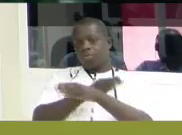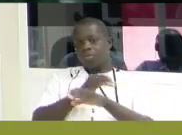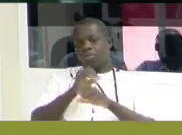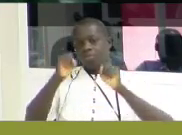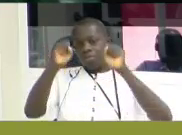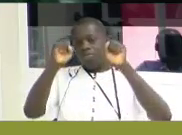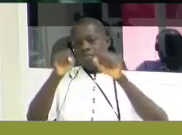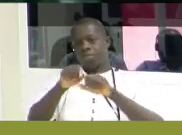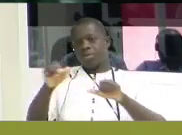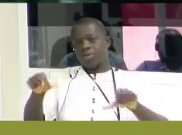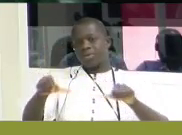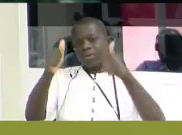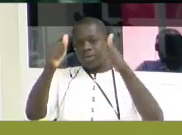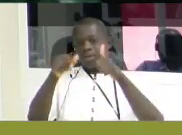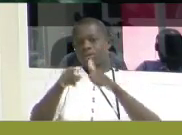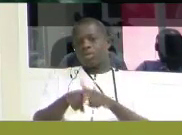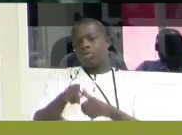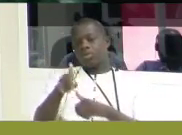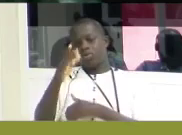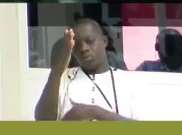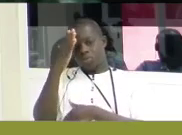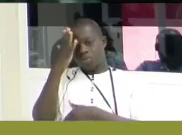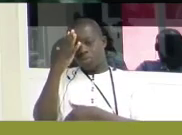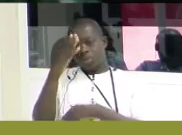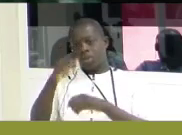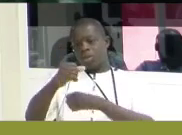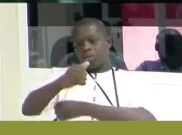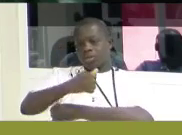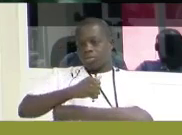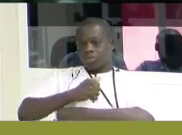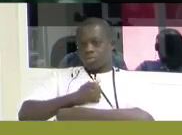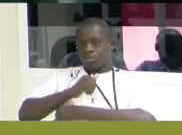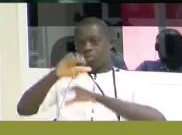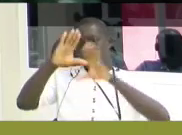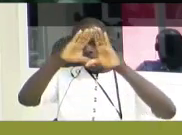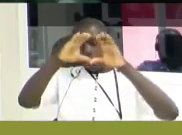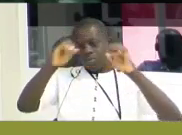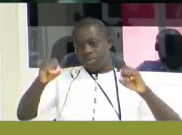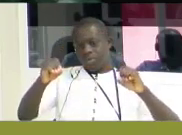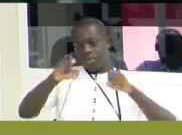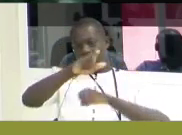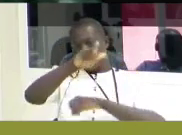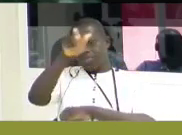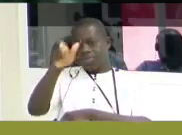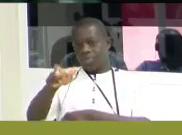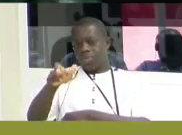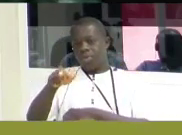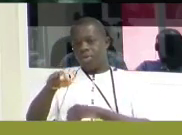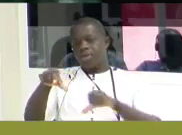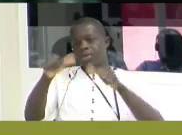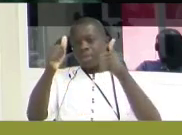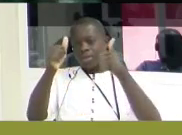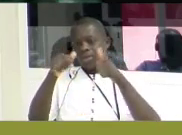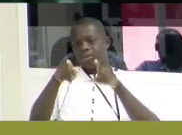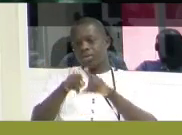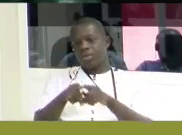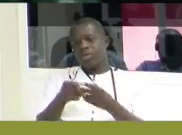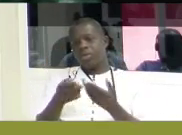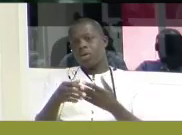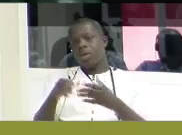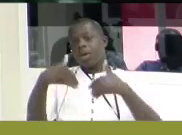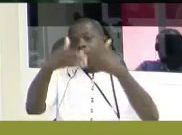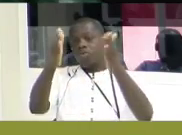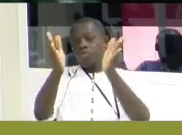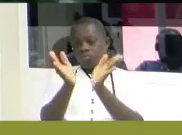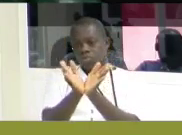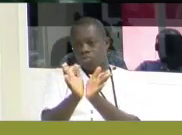started, you realized that the security officers had infiltrated the crowd that were supposed